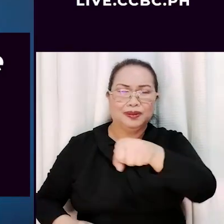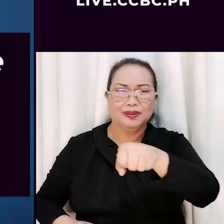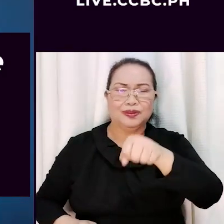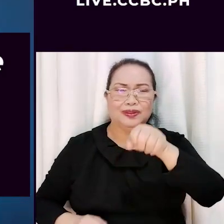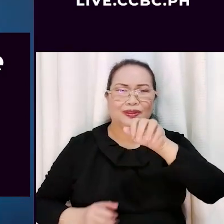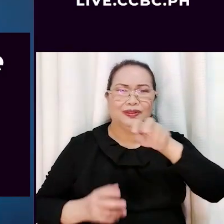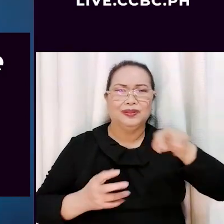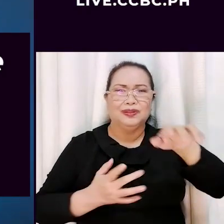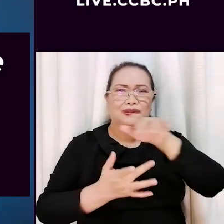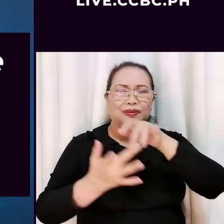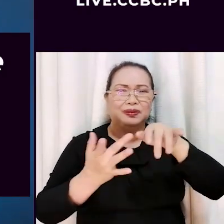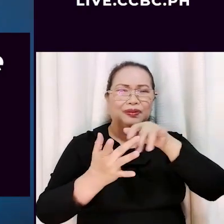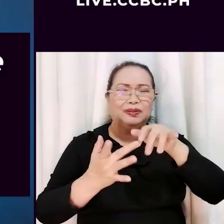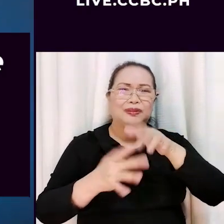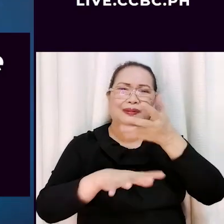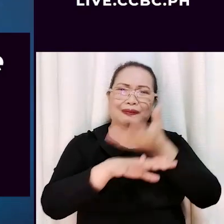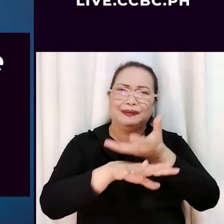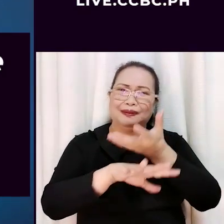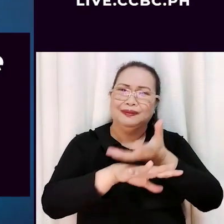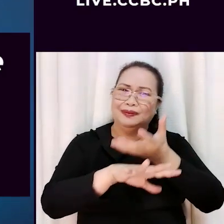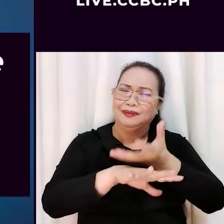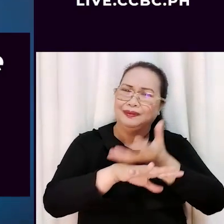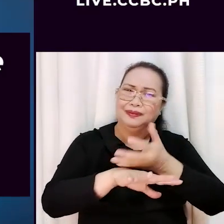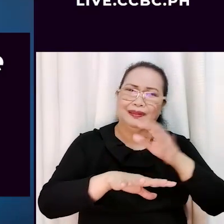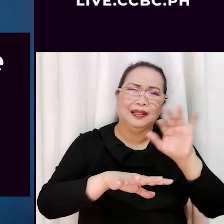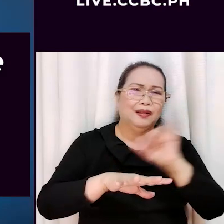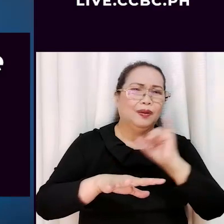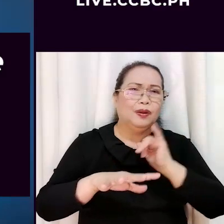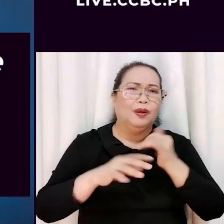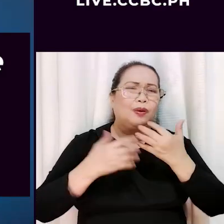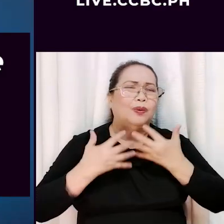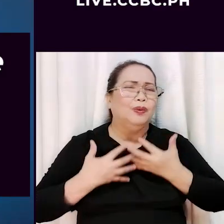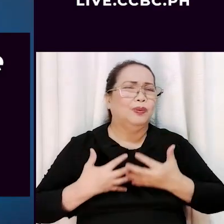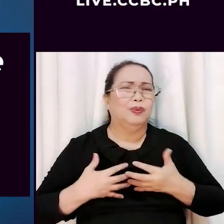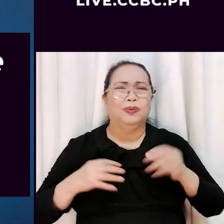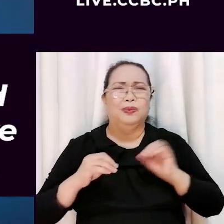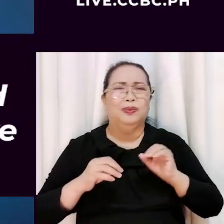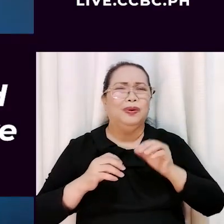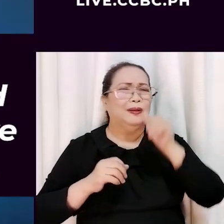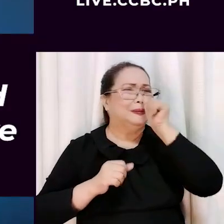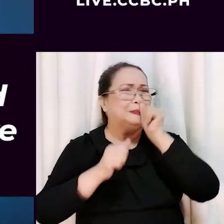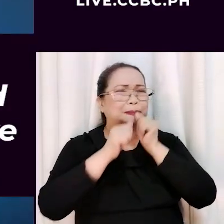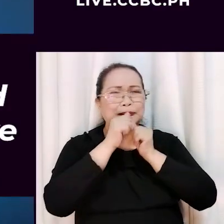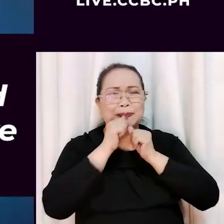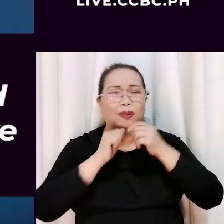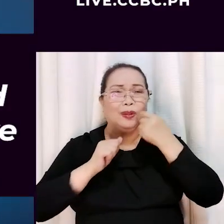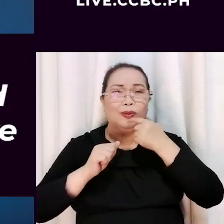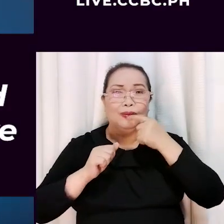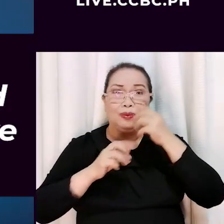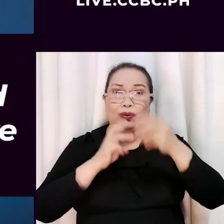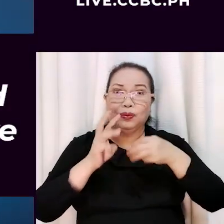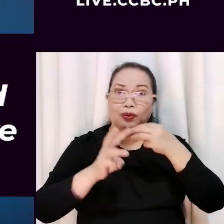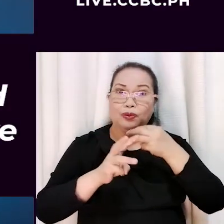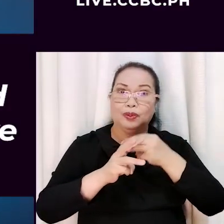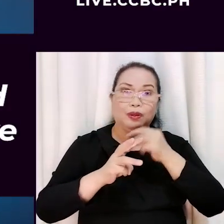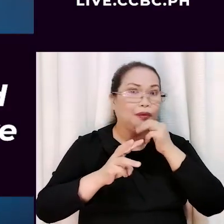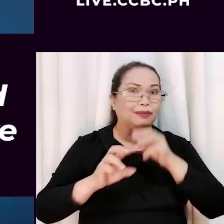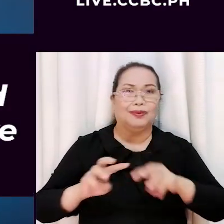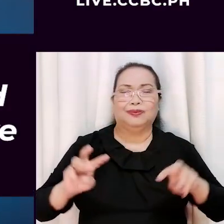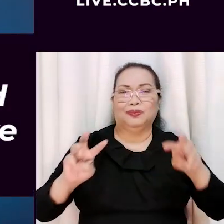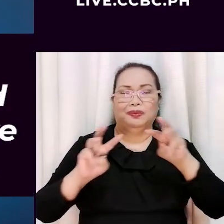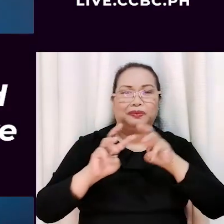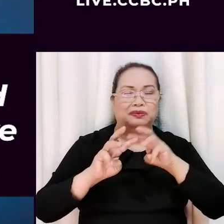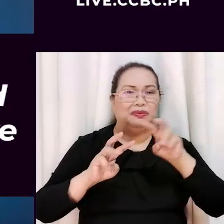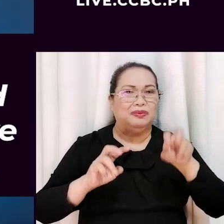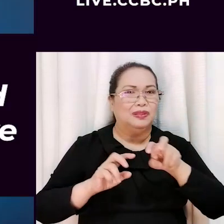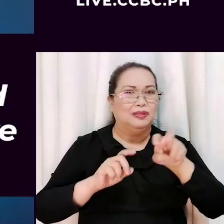wandered about in sheepskins and goatskin, being destitute, afflicted, tormented, of whom the world was not worthy. They